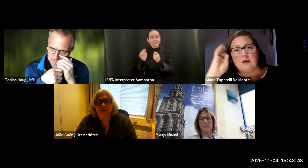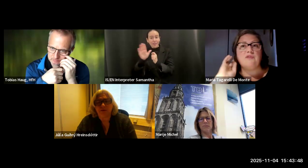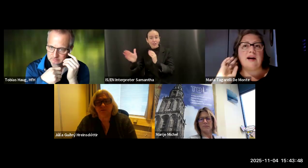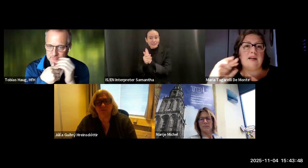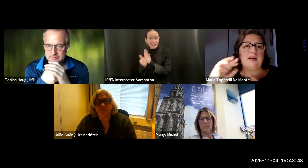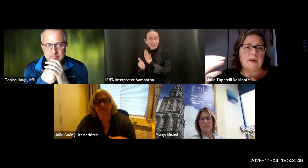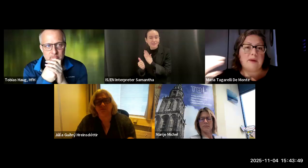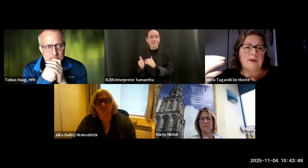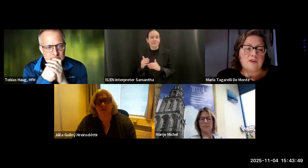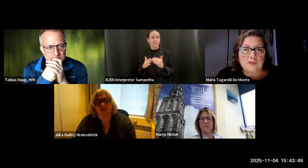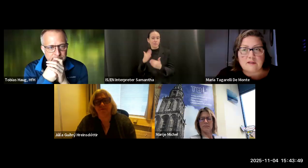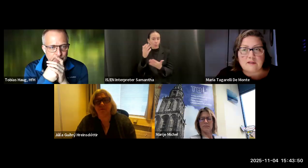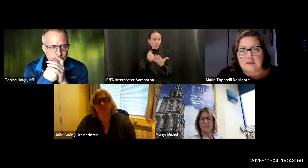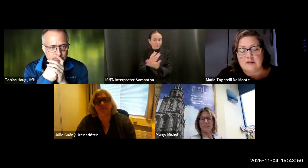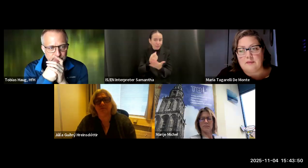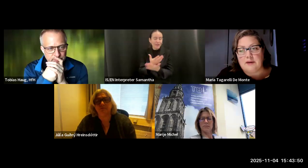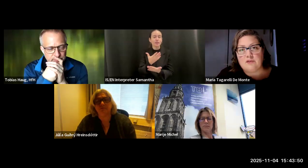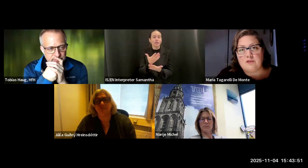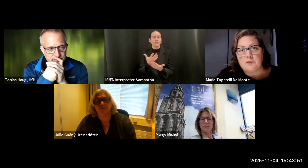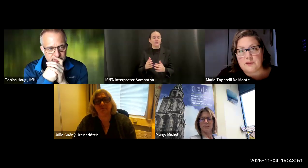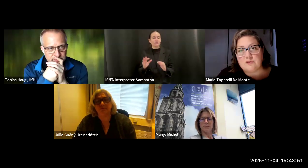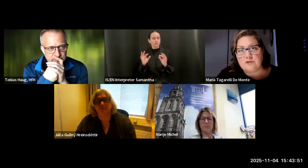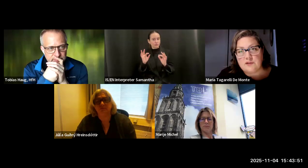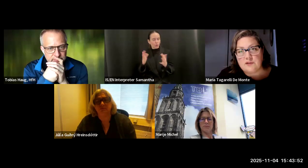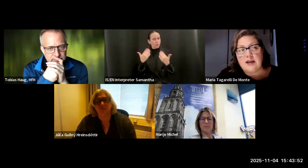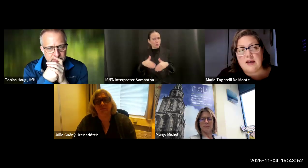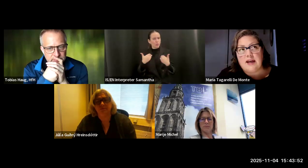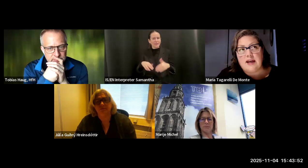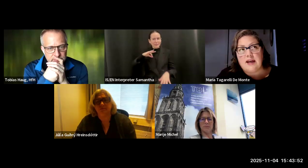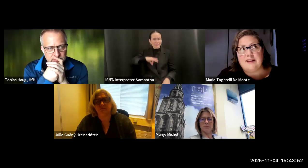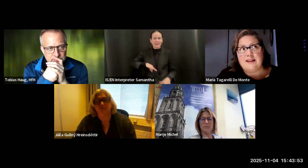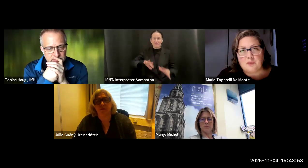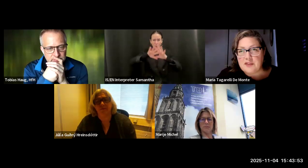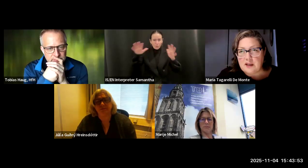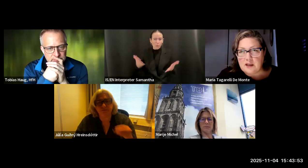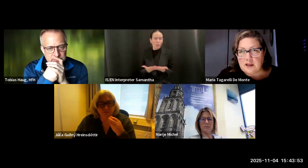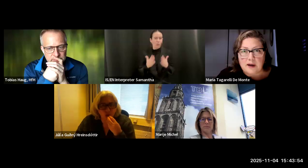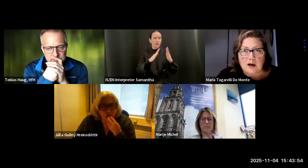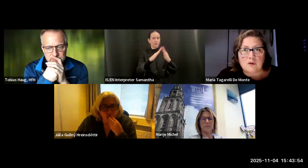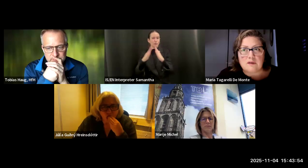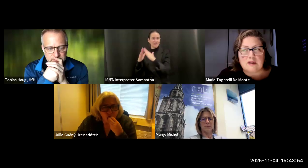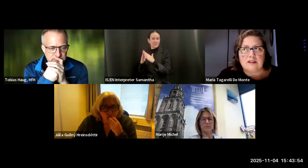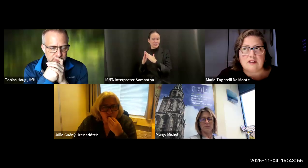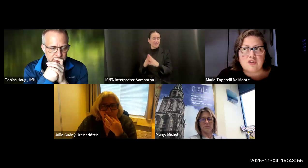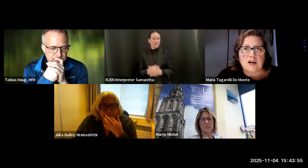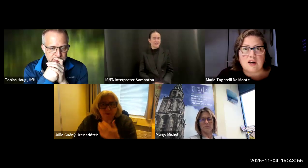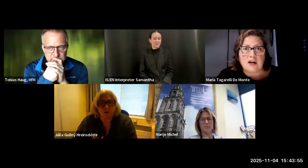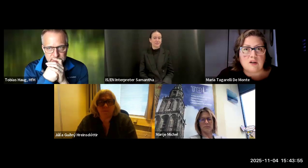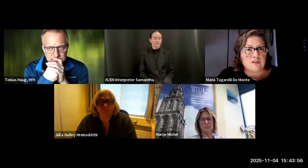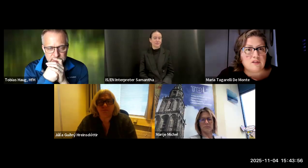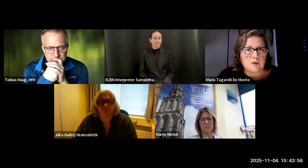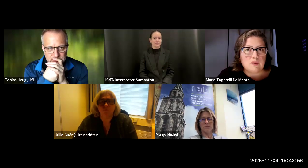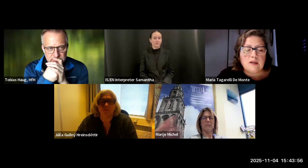themselves, provide a better service, better interpreting service, and especially when thinking about a